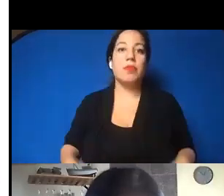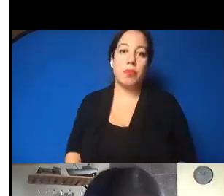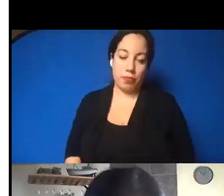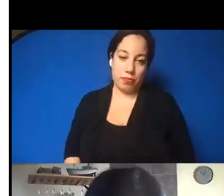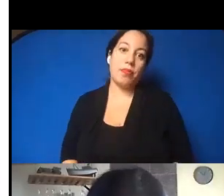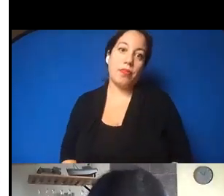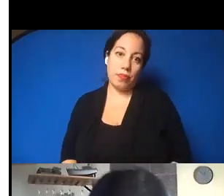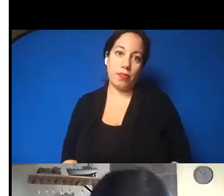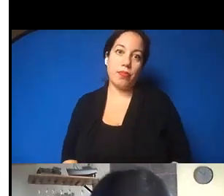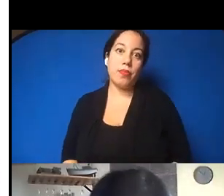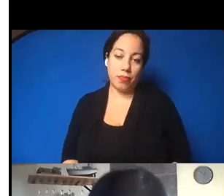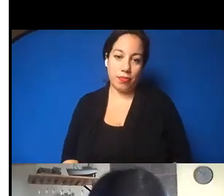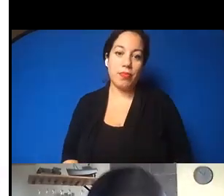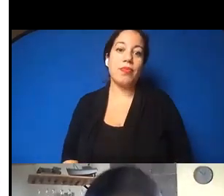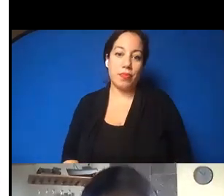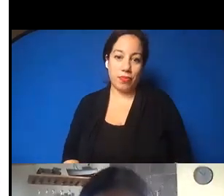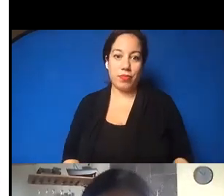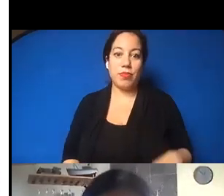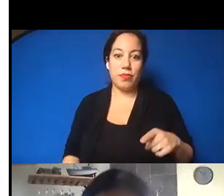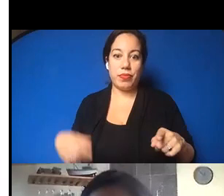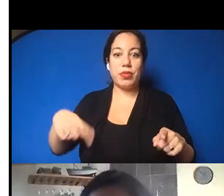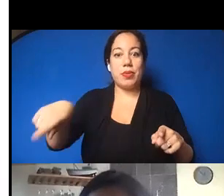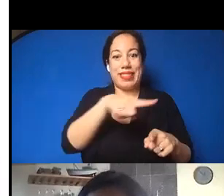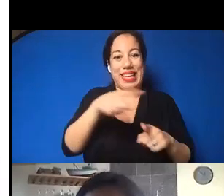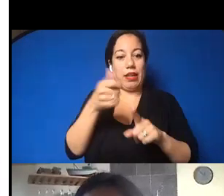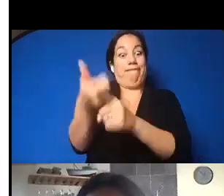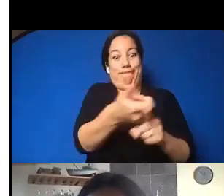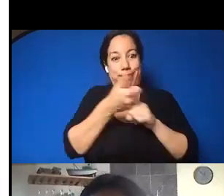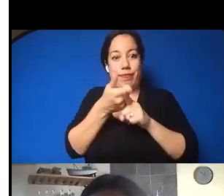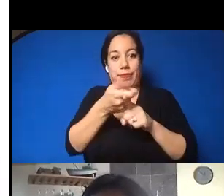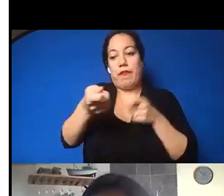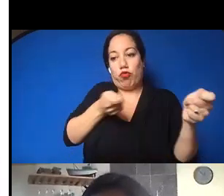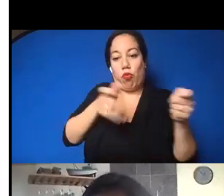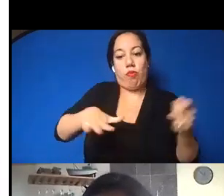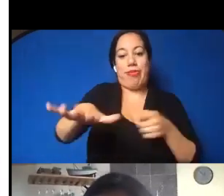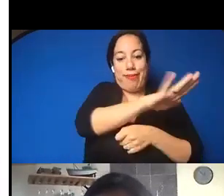So people are organizing themselves to do territorial control.